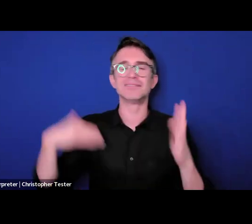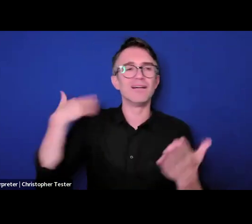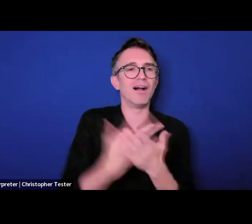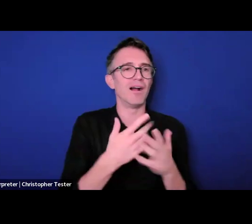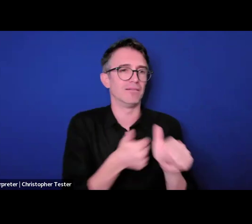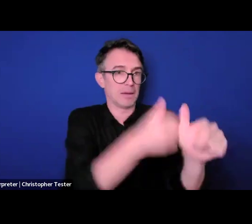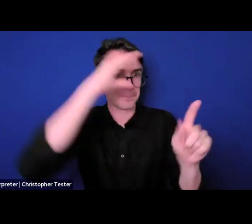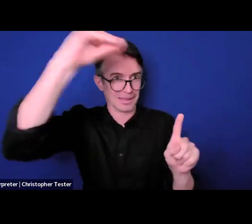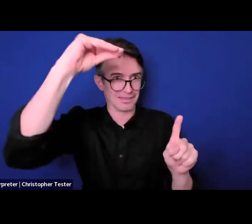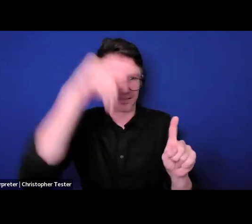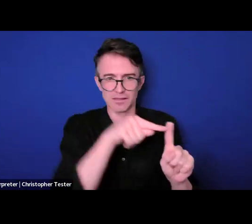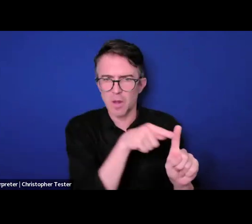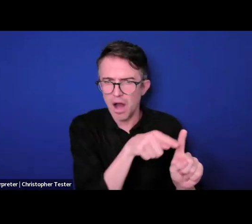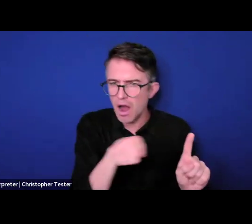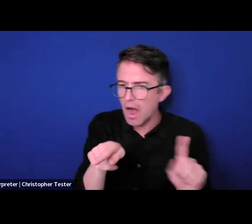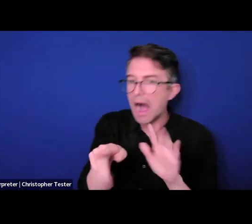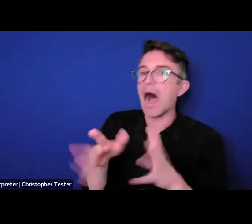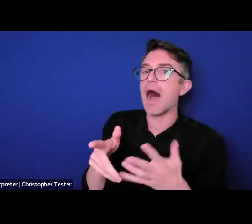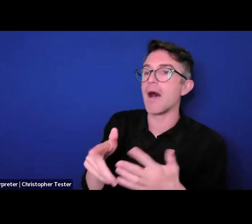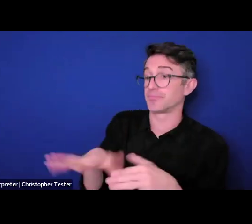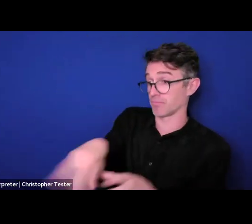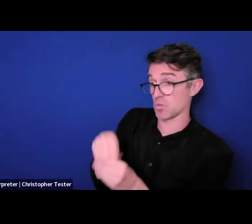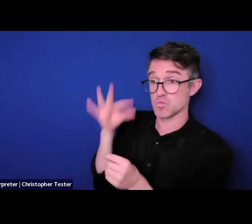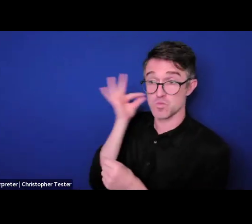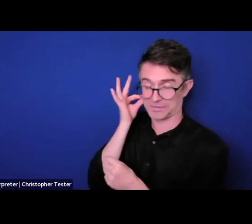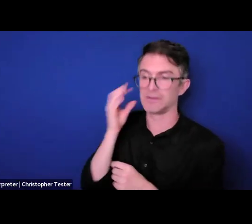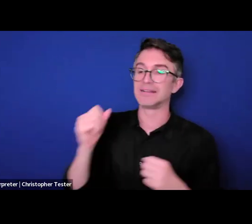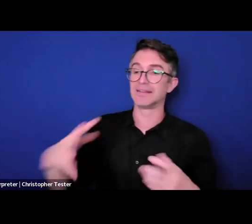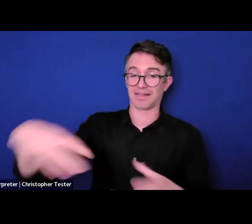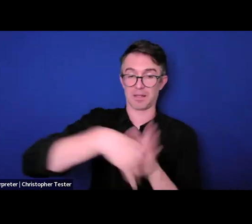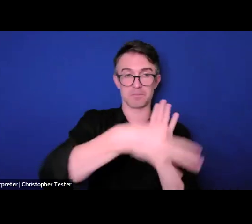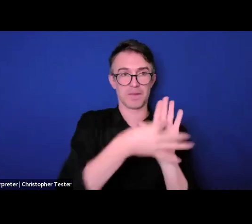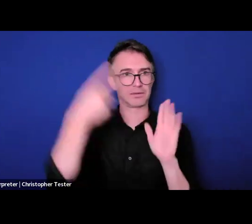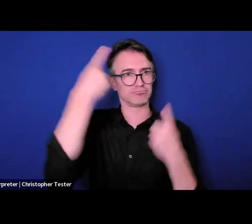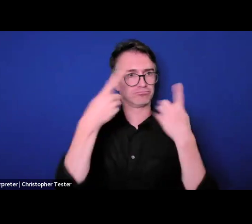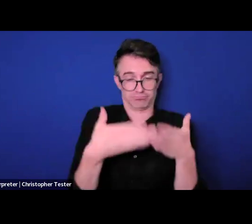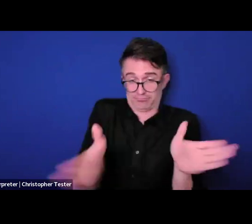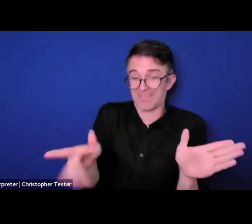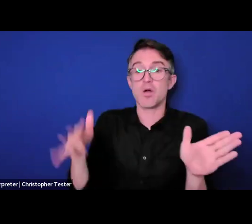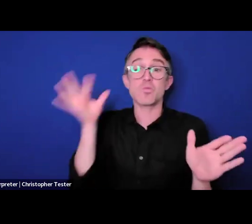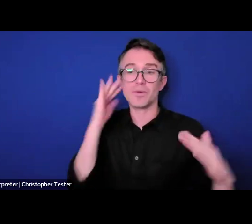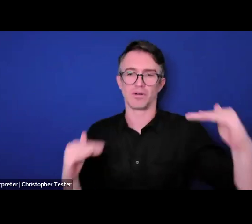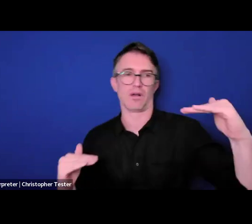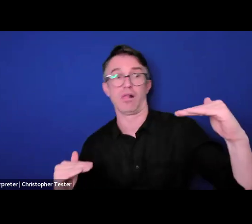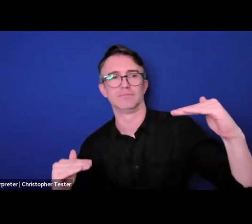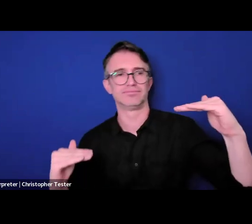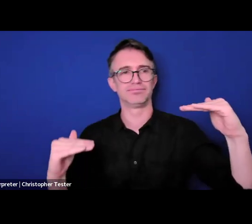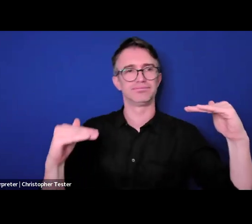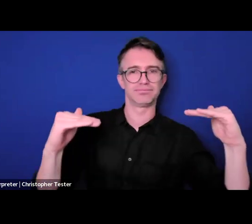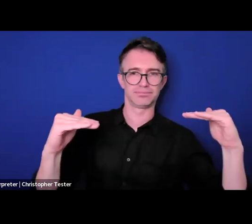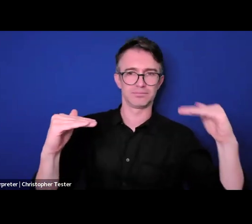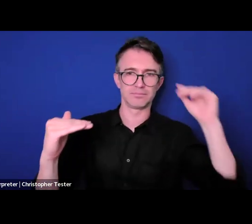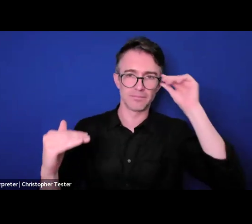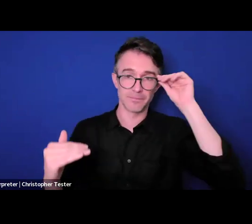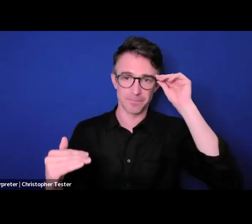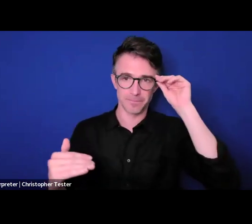ensured. And in this paper, there were 6 options that were developed, but